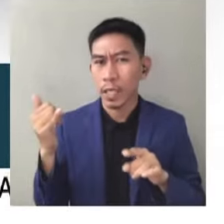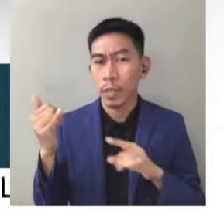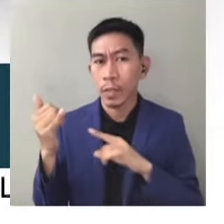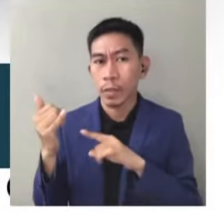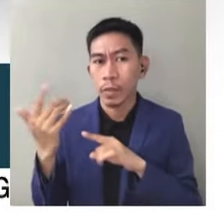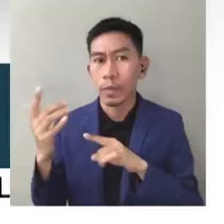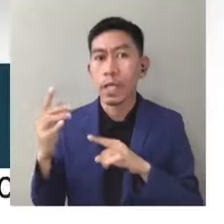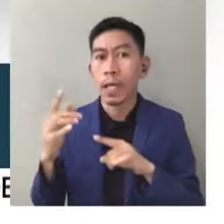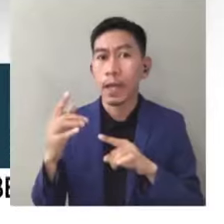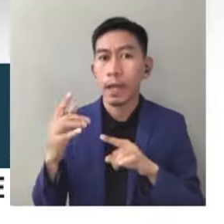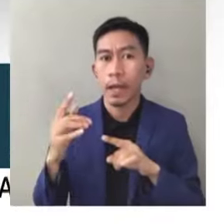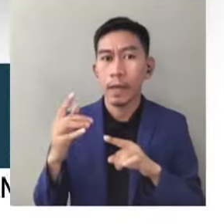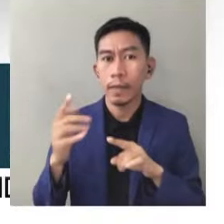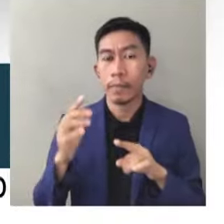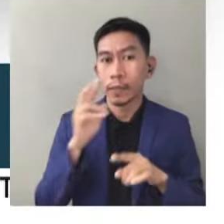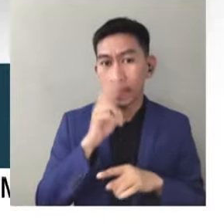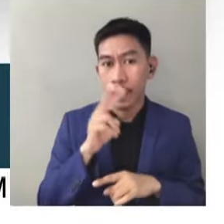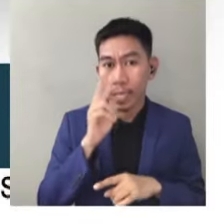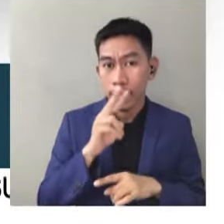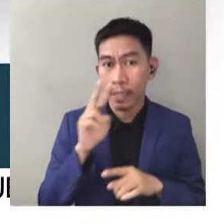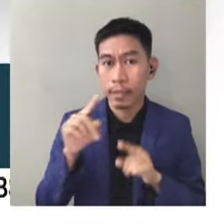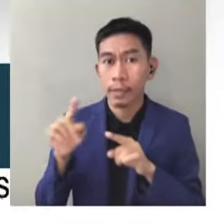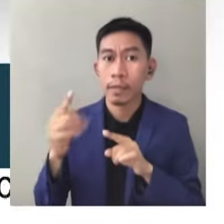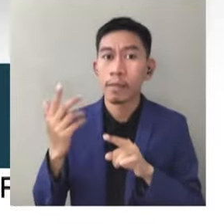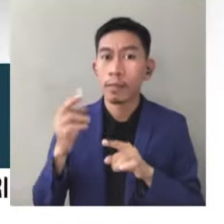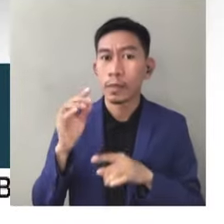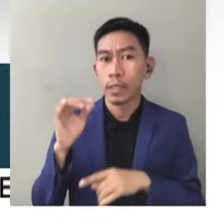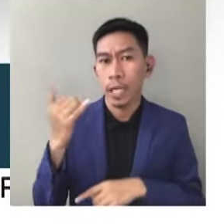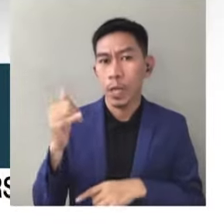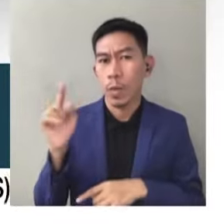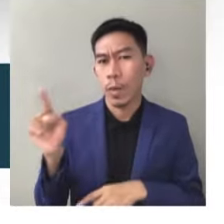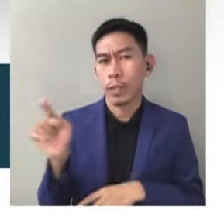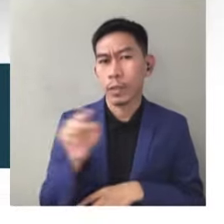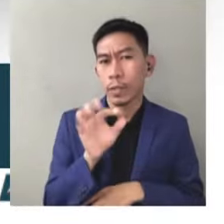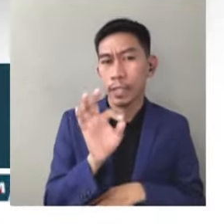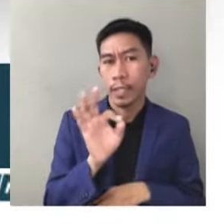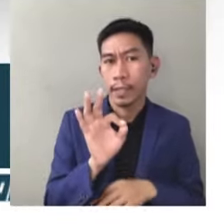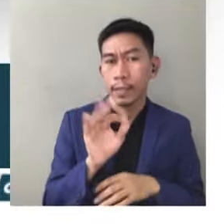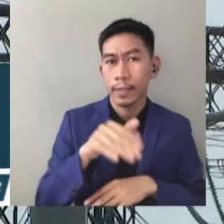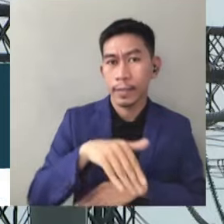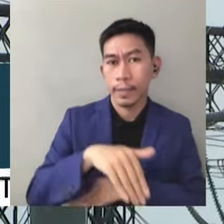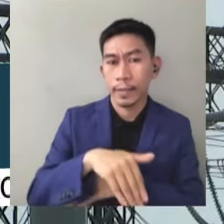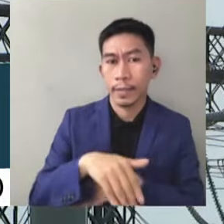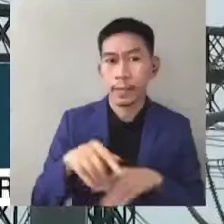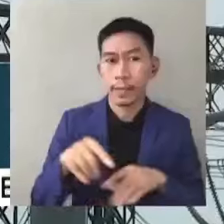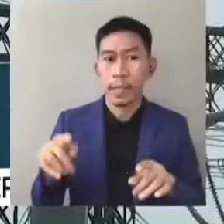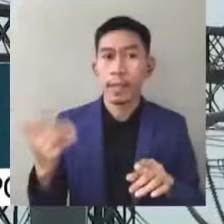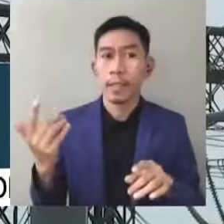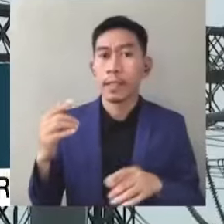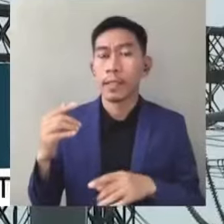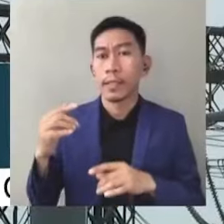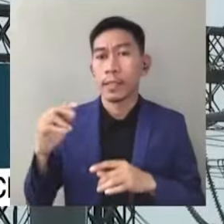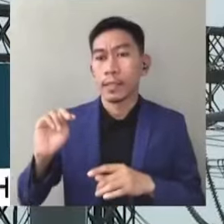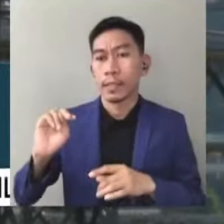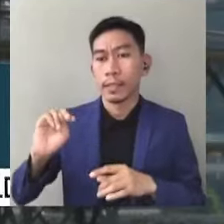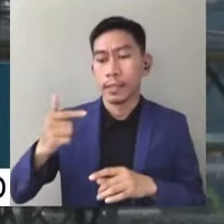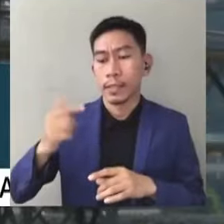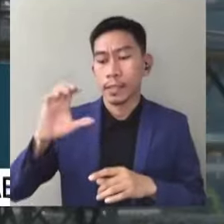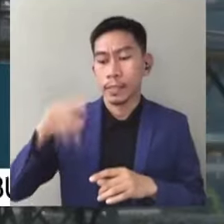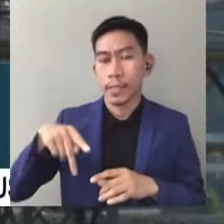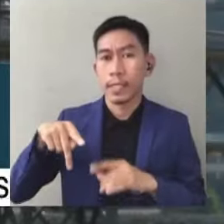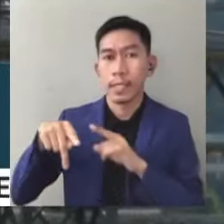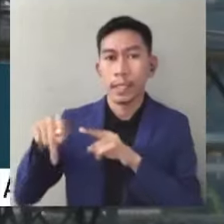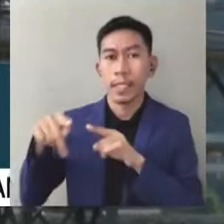be placed under yellow alert from 1 p.m. to 9 p.m. The NGCP expects the Luzon grid to be under yellow alert until